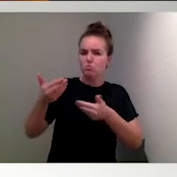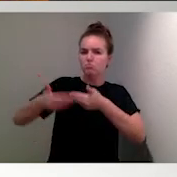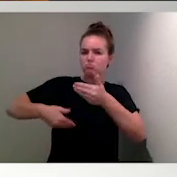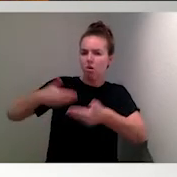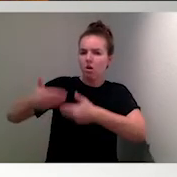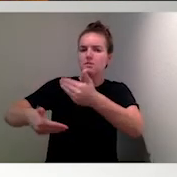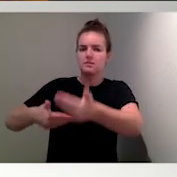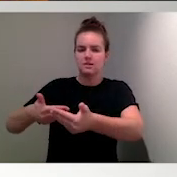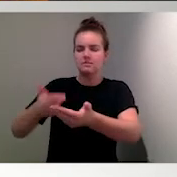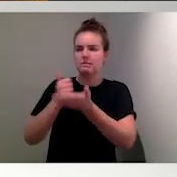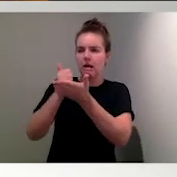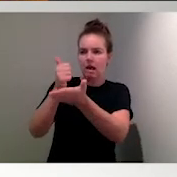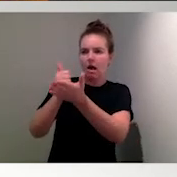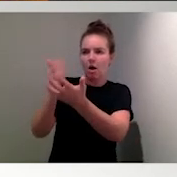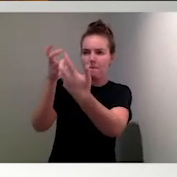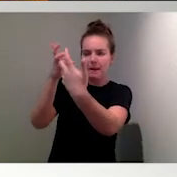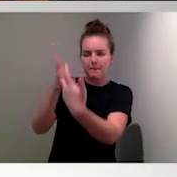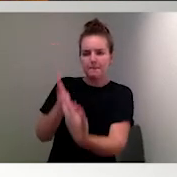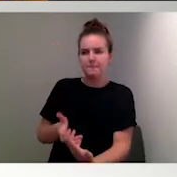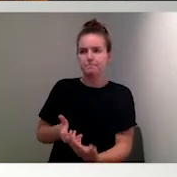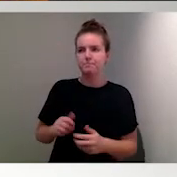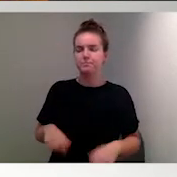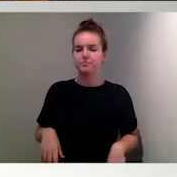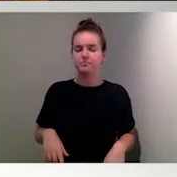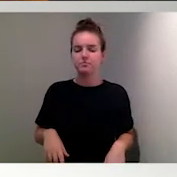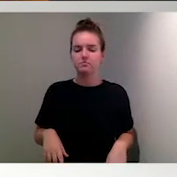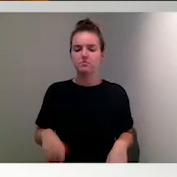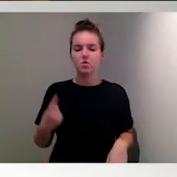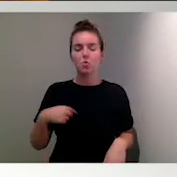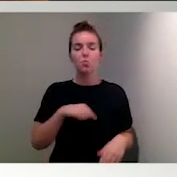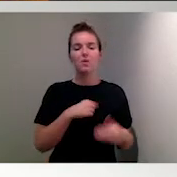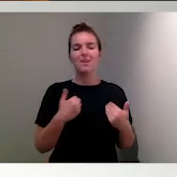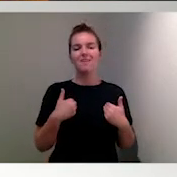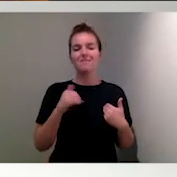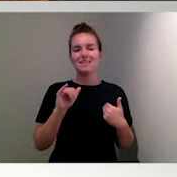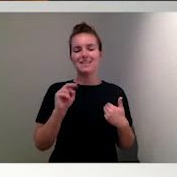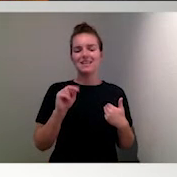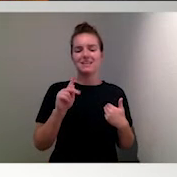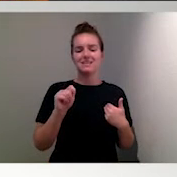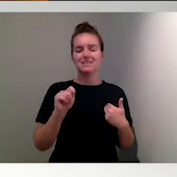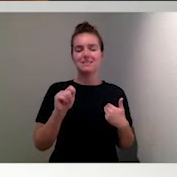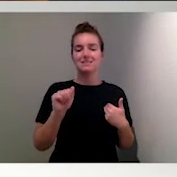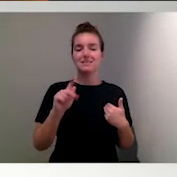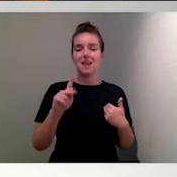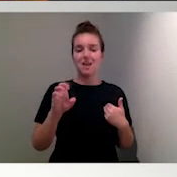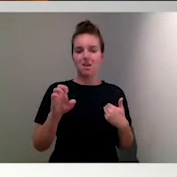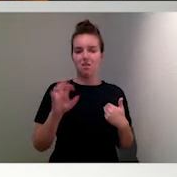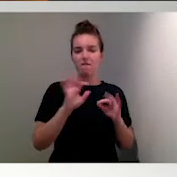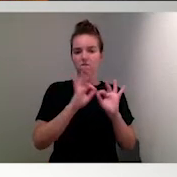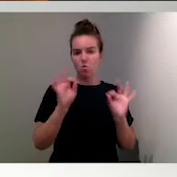you. We have an intake form for that as well, where we ask you specific questions about what are your triggers,